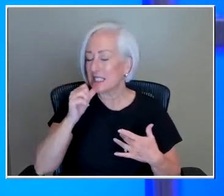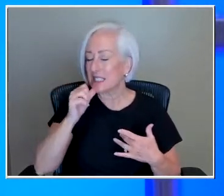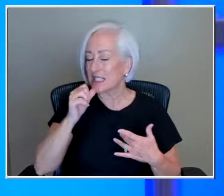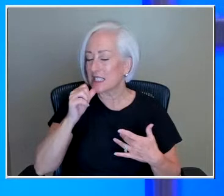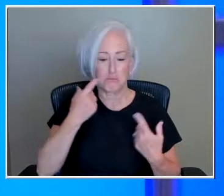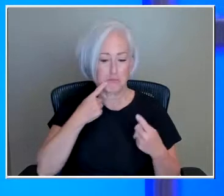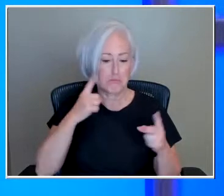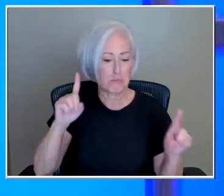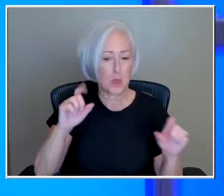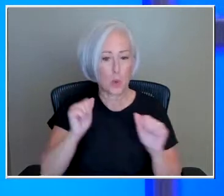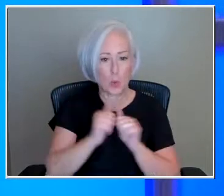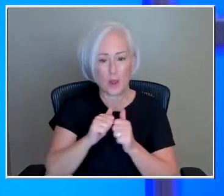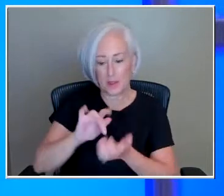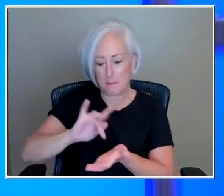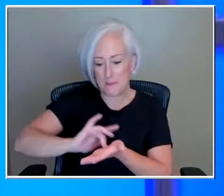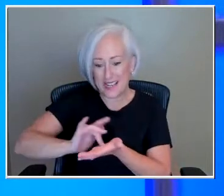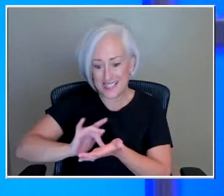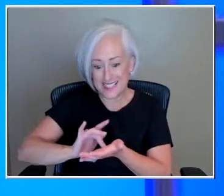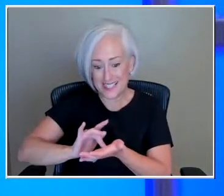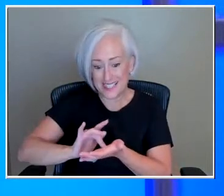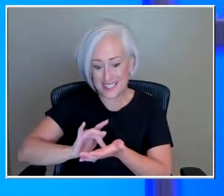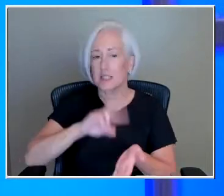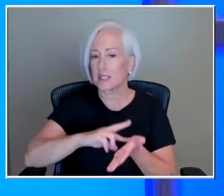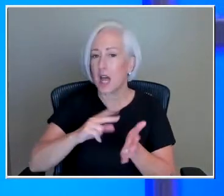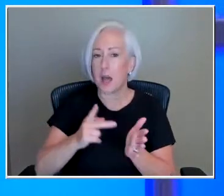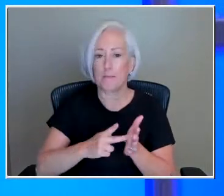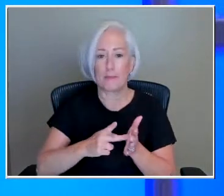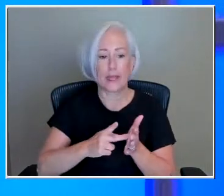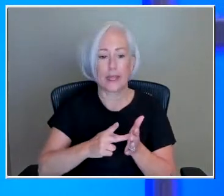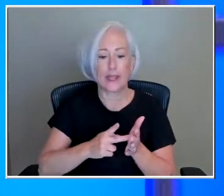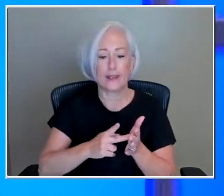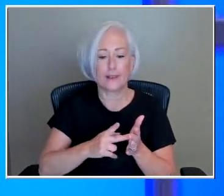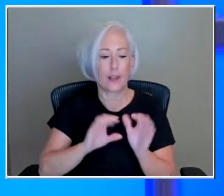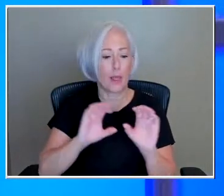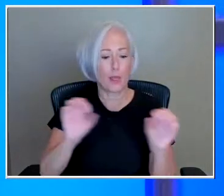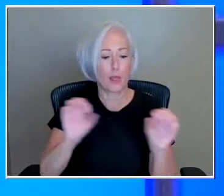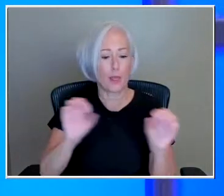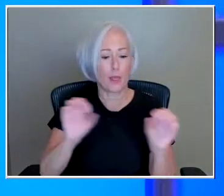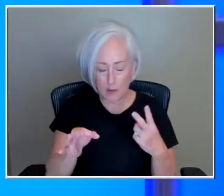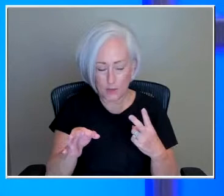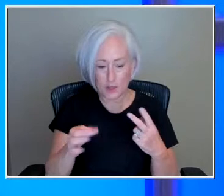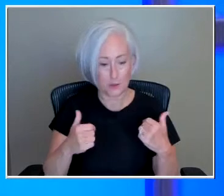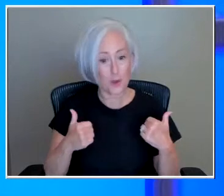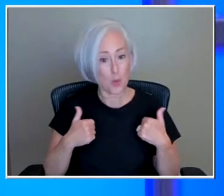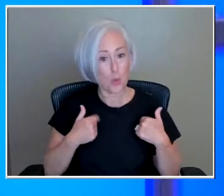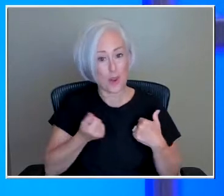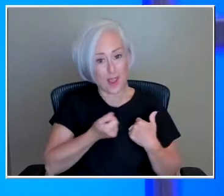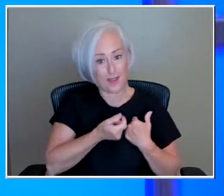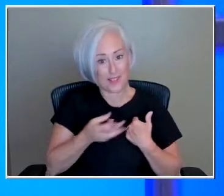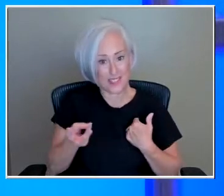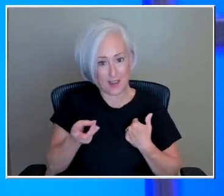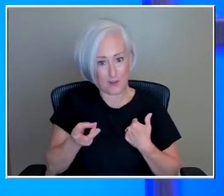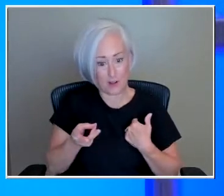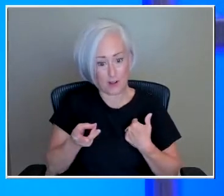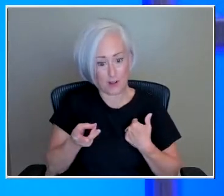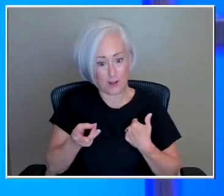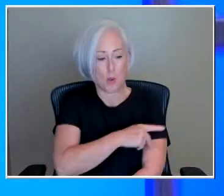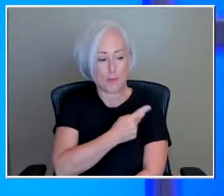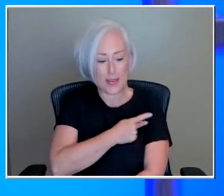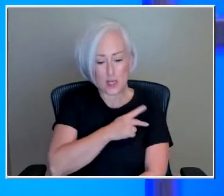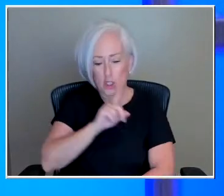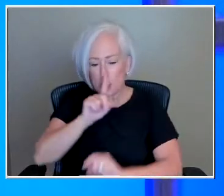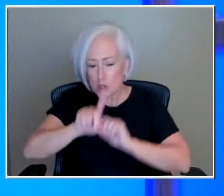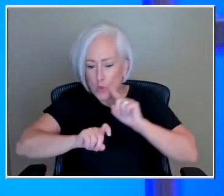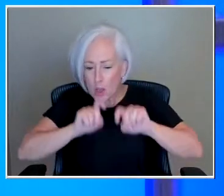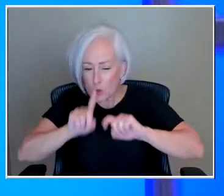of the road. There are multiple options. And so I think what our patients did was a very good thing, that they asked their doctors, they kind of did some